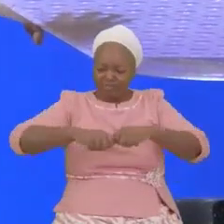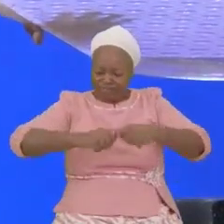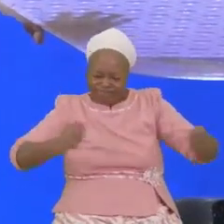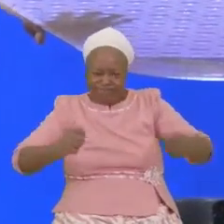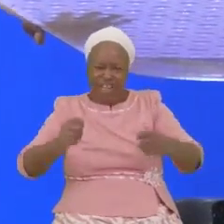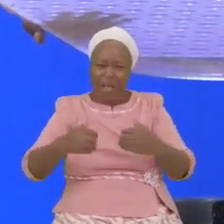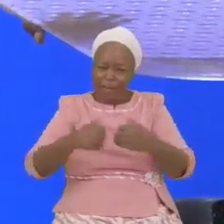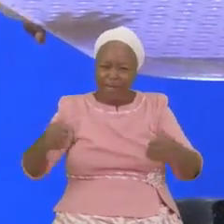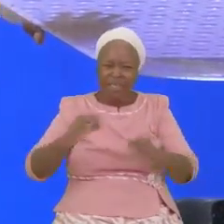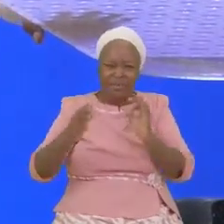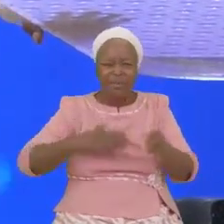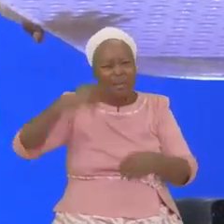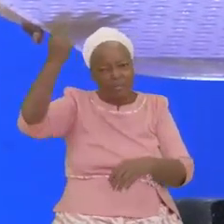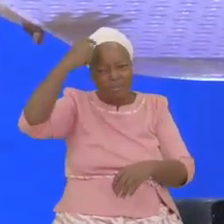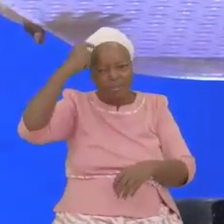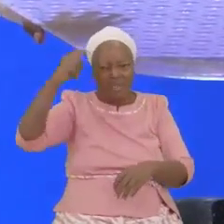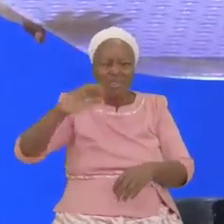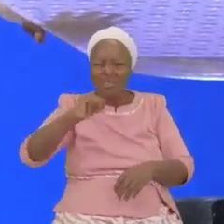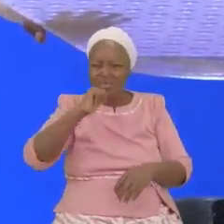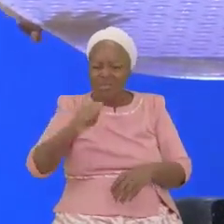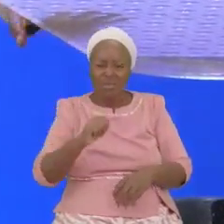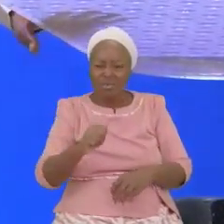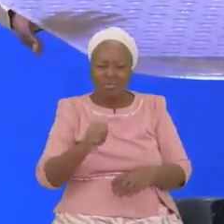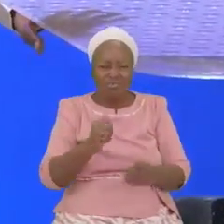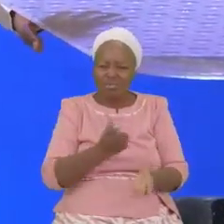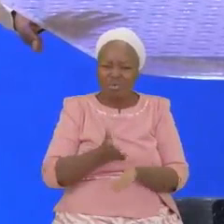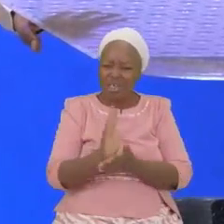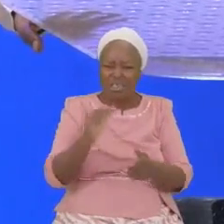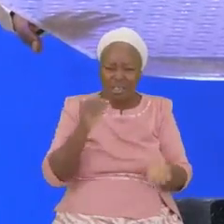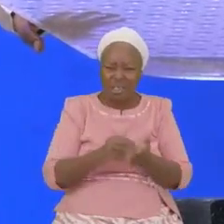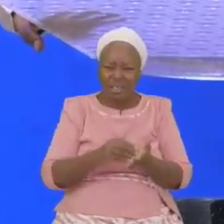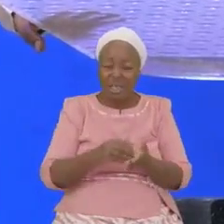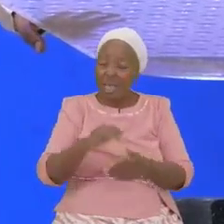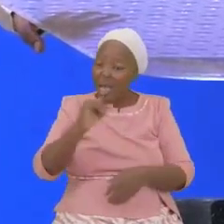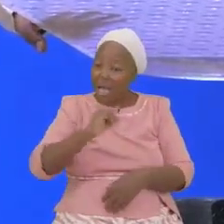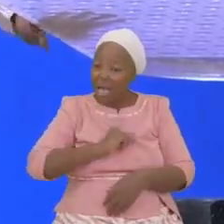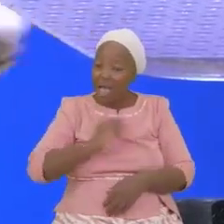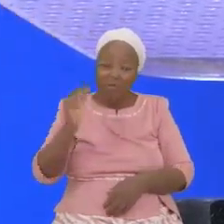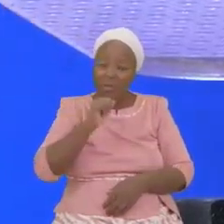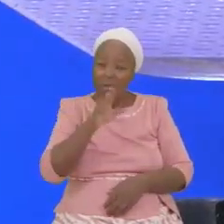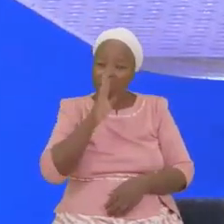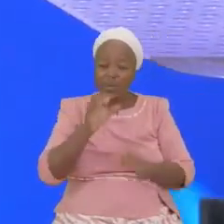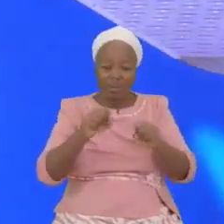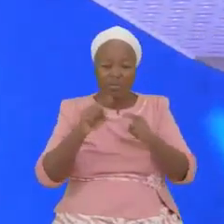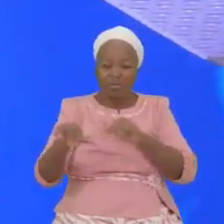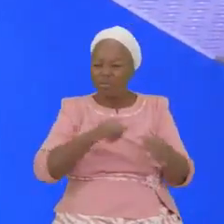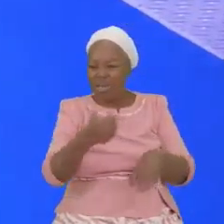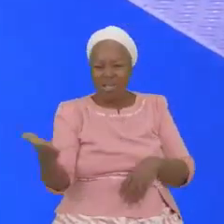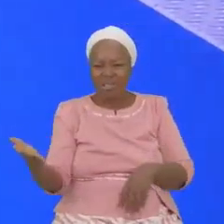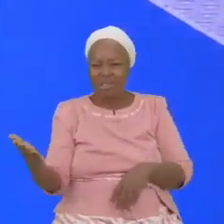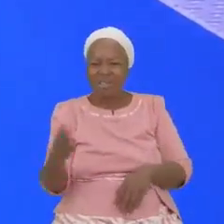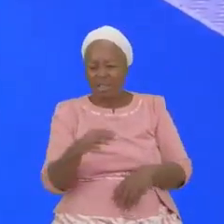if my brain is heated up, I will not be able to do anything. I'm going for